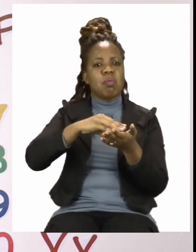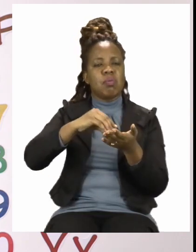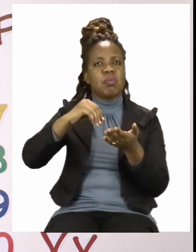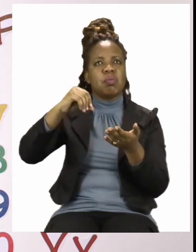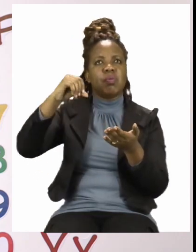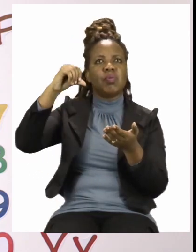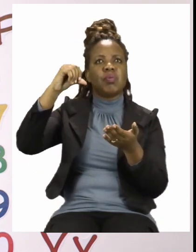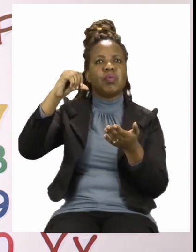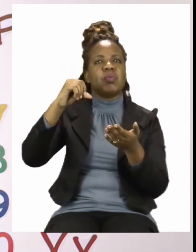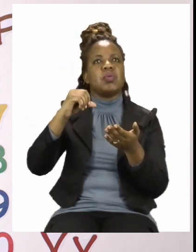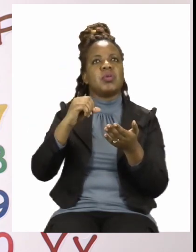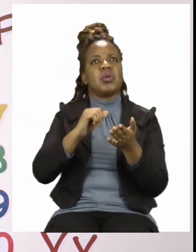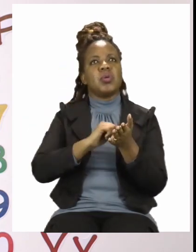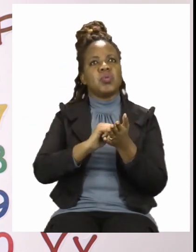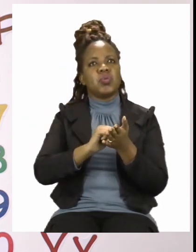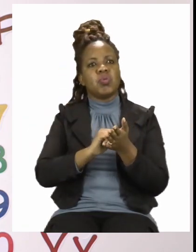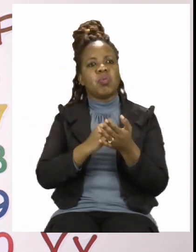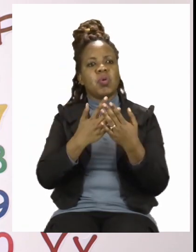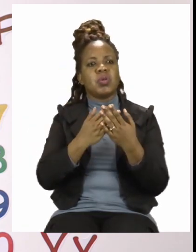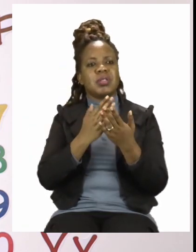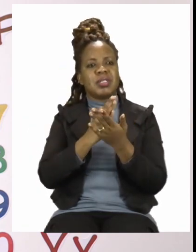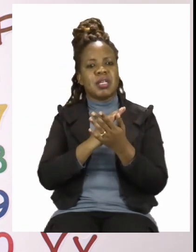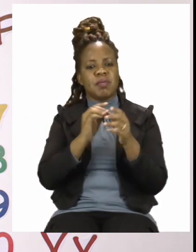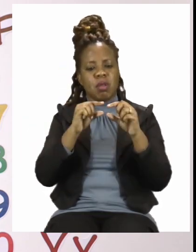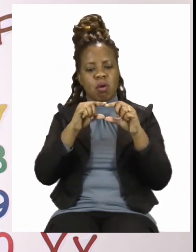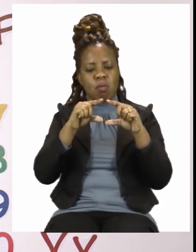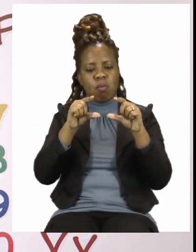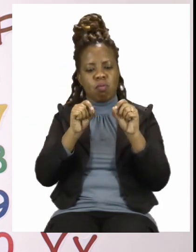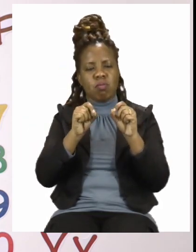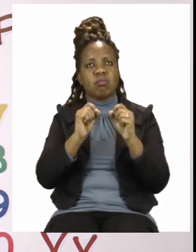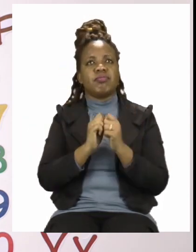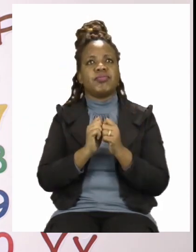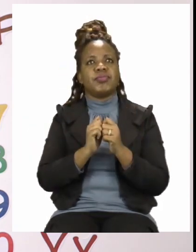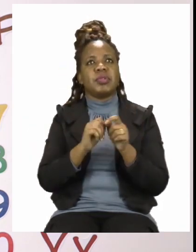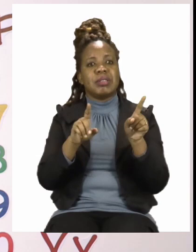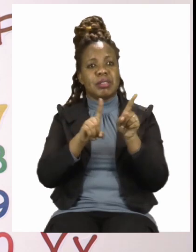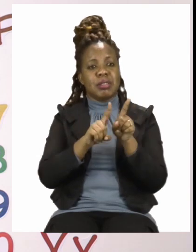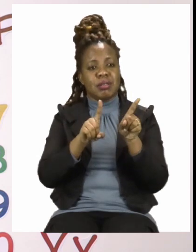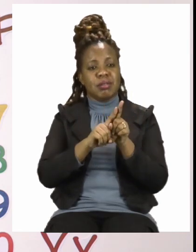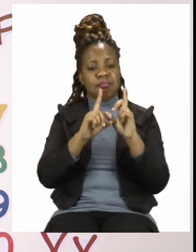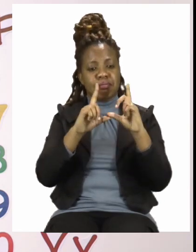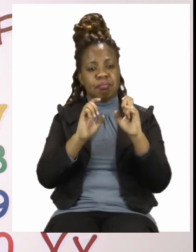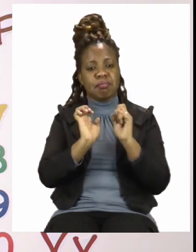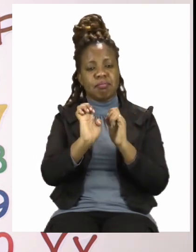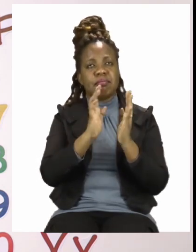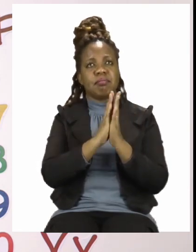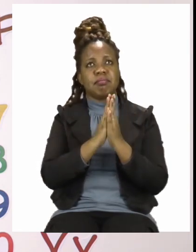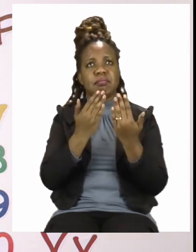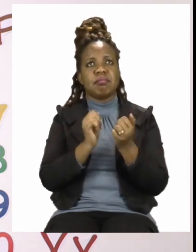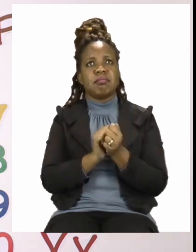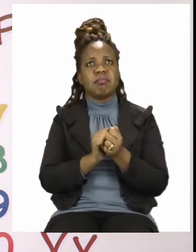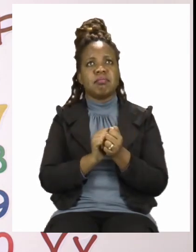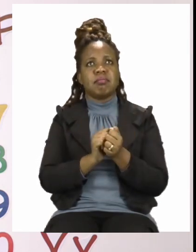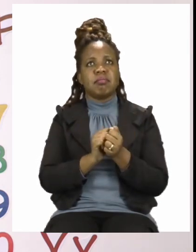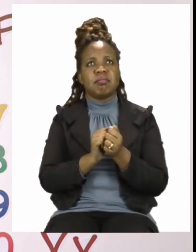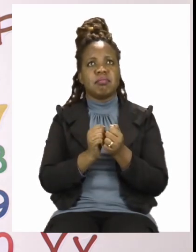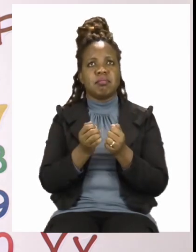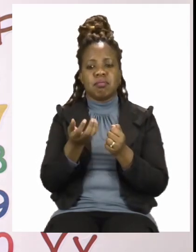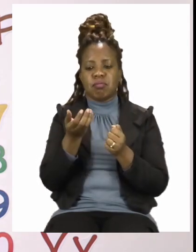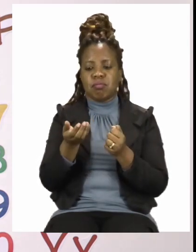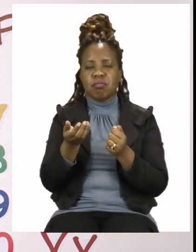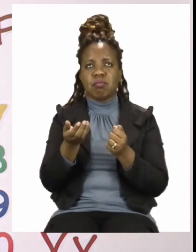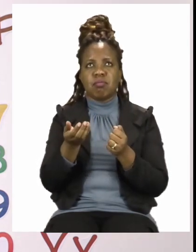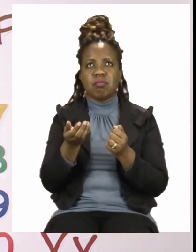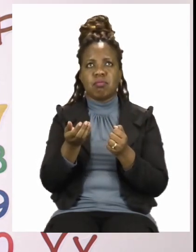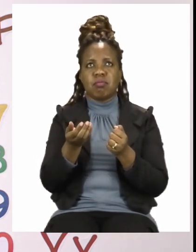soap, just like this one or the one in your book. How we take our soap in our hands